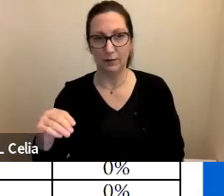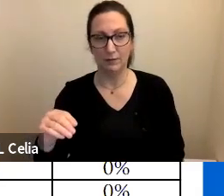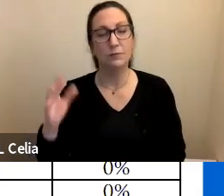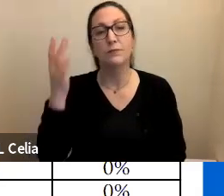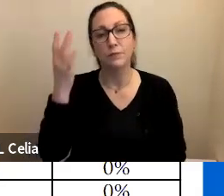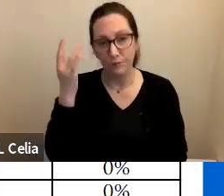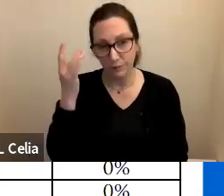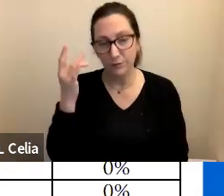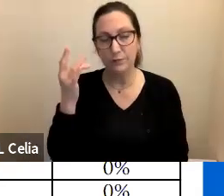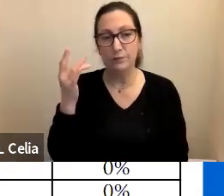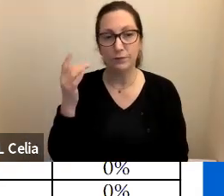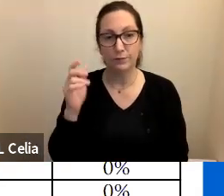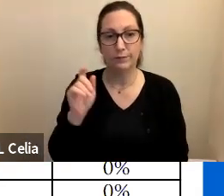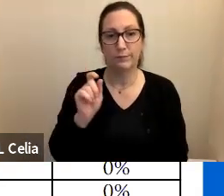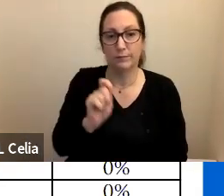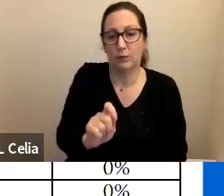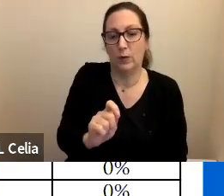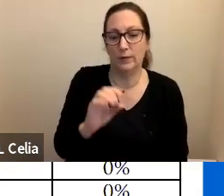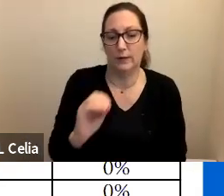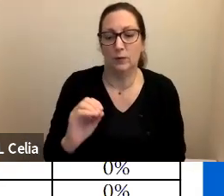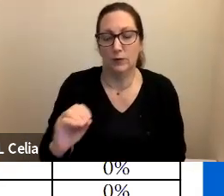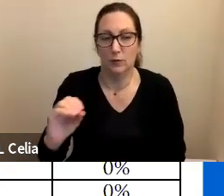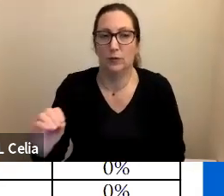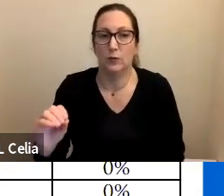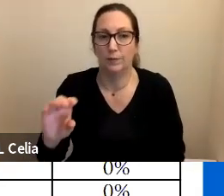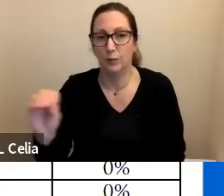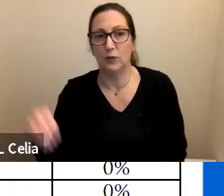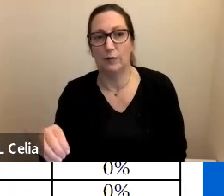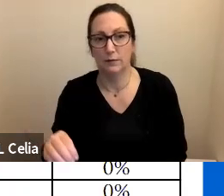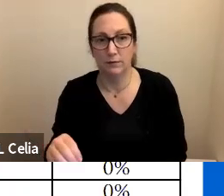of how small of a percentage it is.